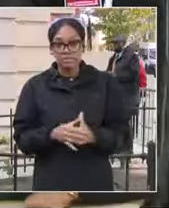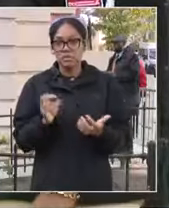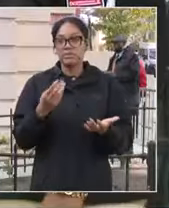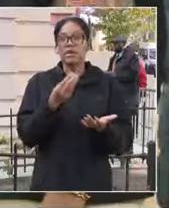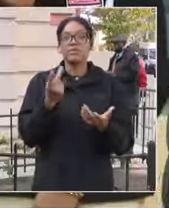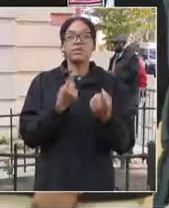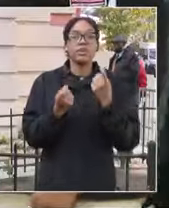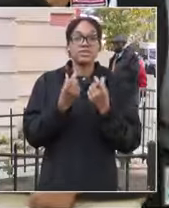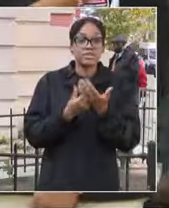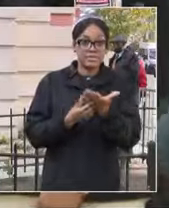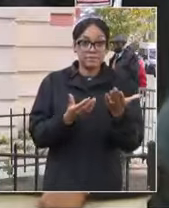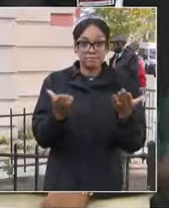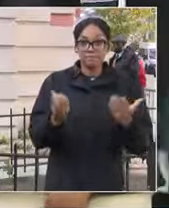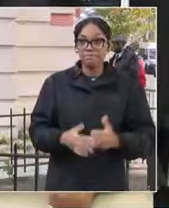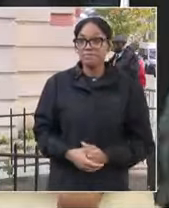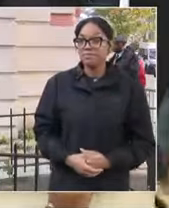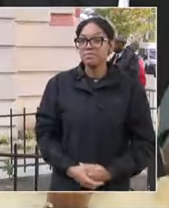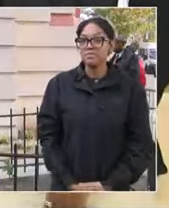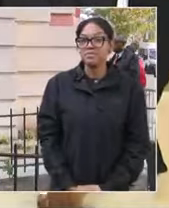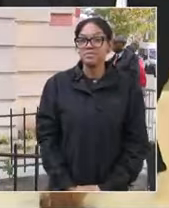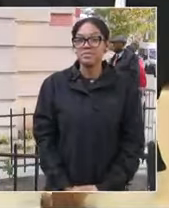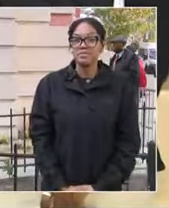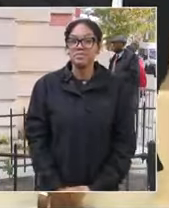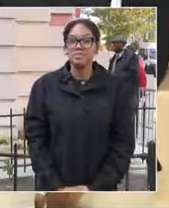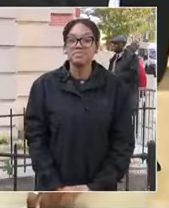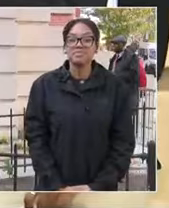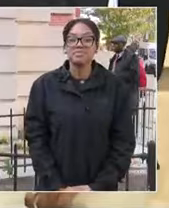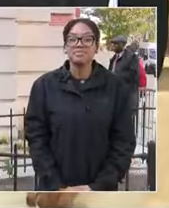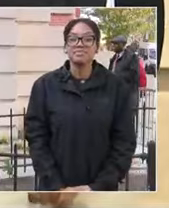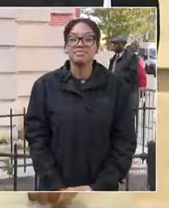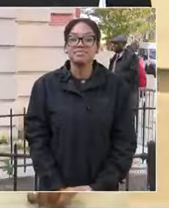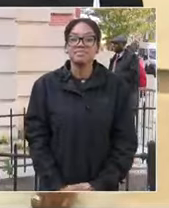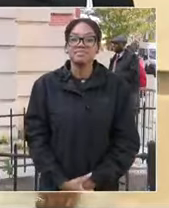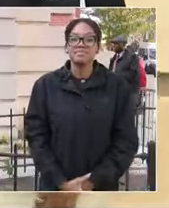take a few questions. Questions? Yes.